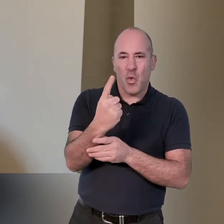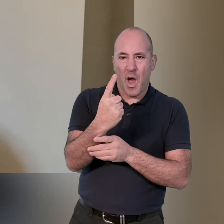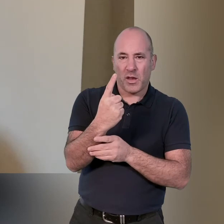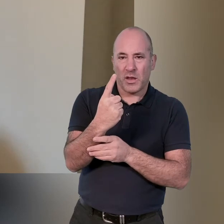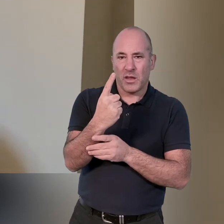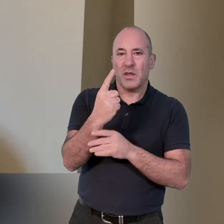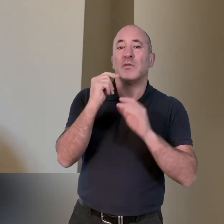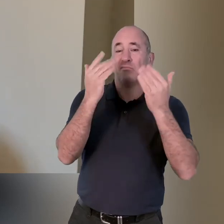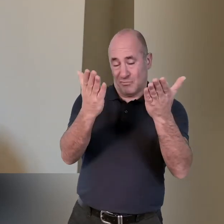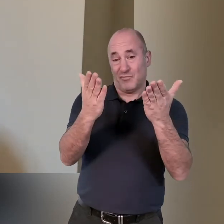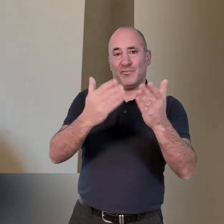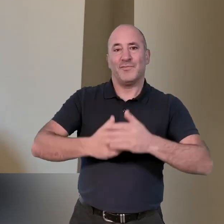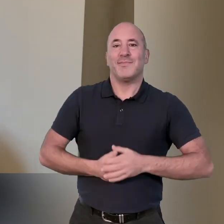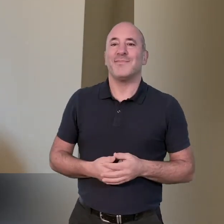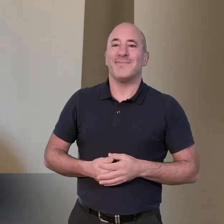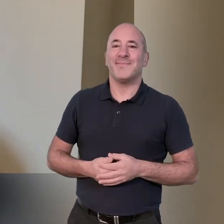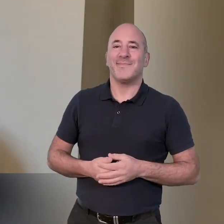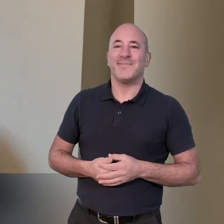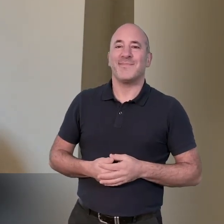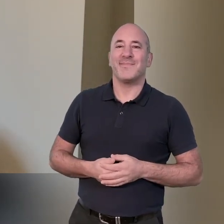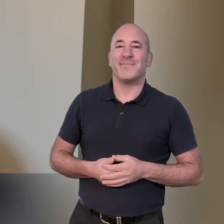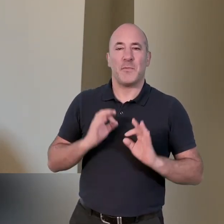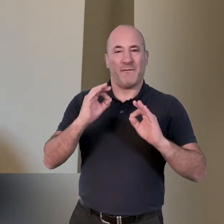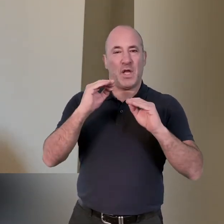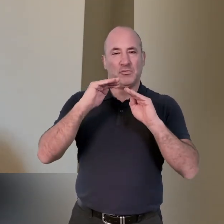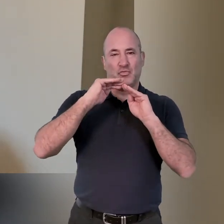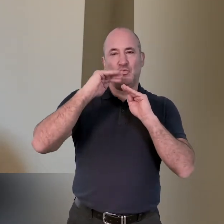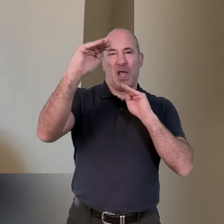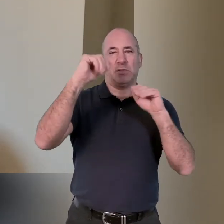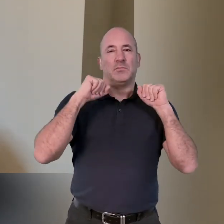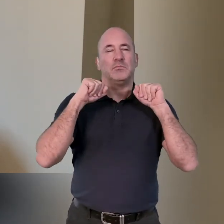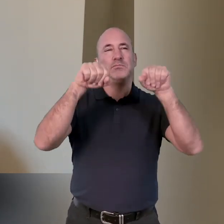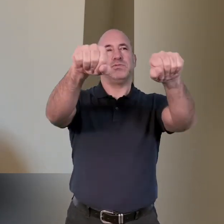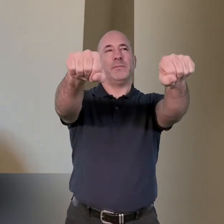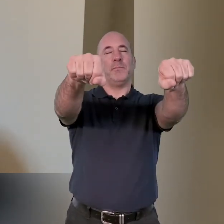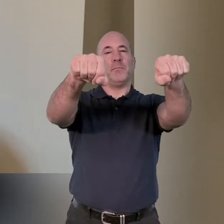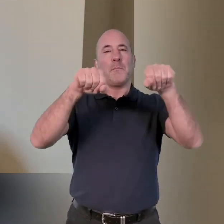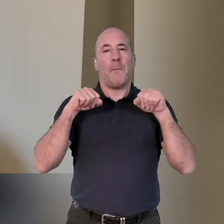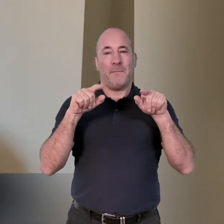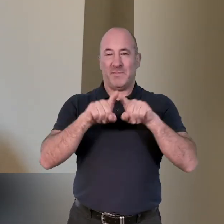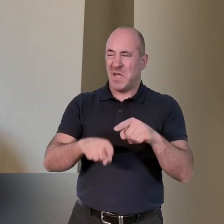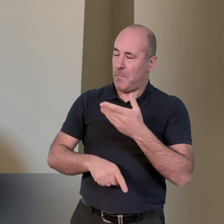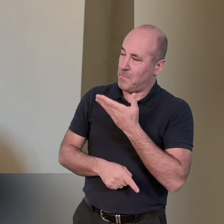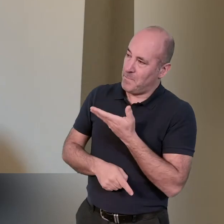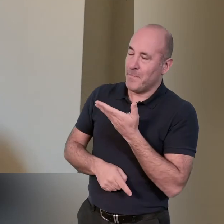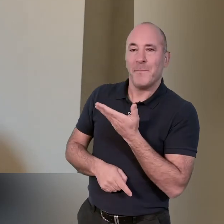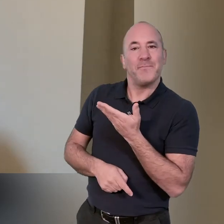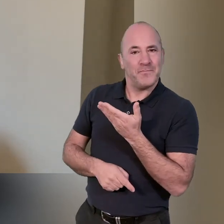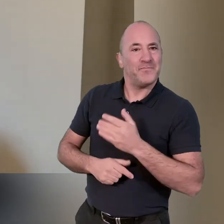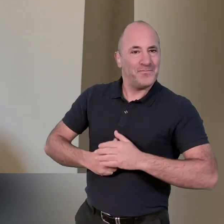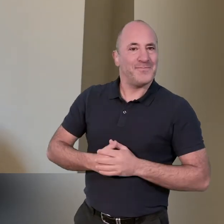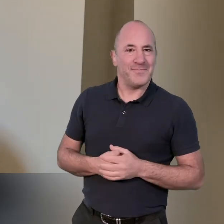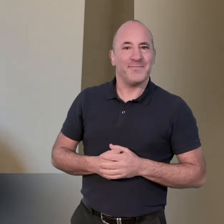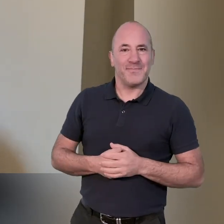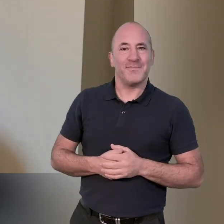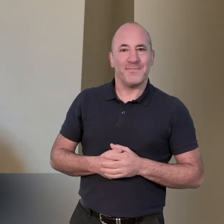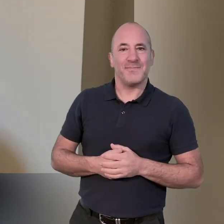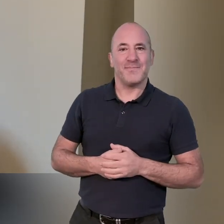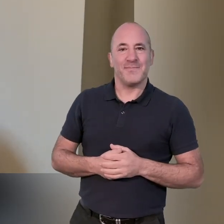3, 2, 1. Off we go. So nice straight movements, punching up in the air.